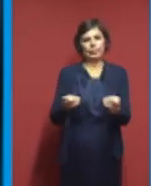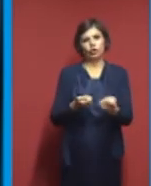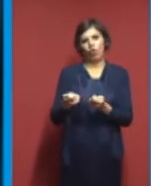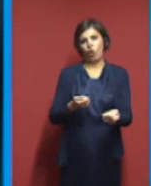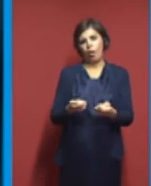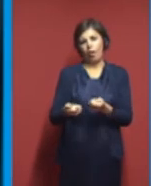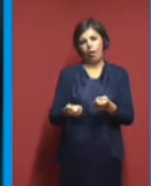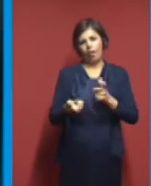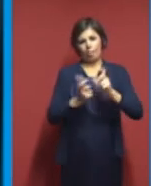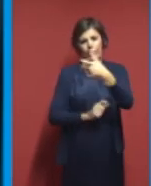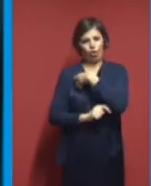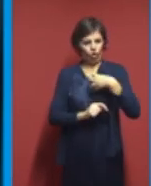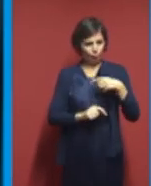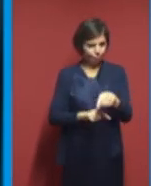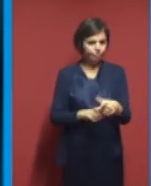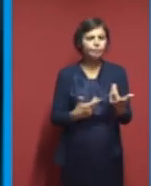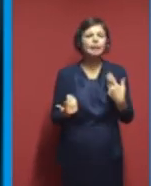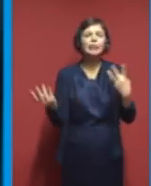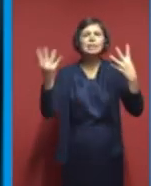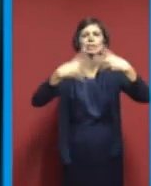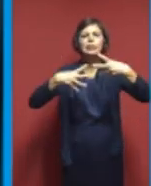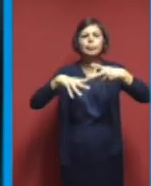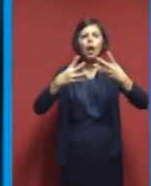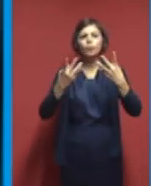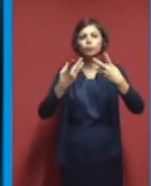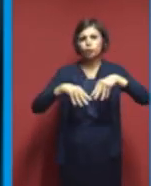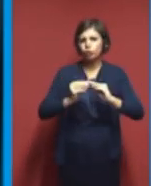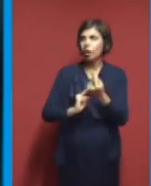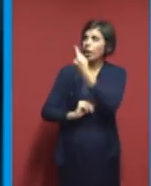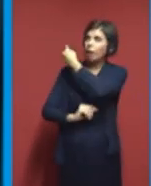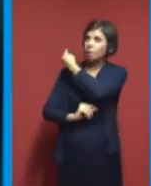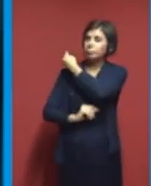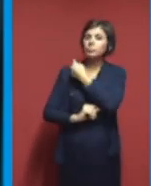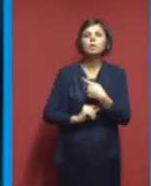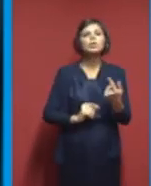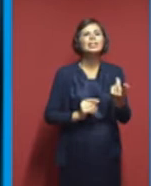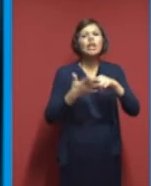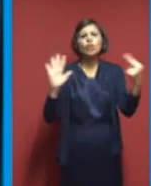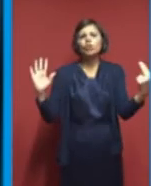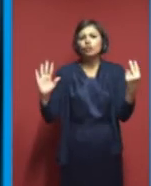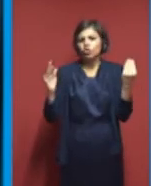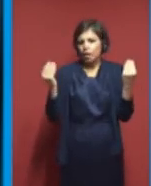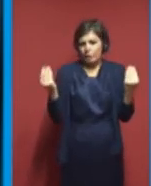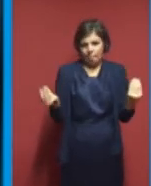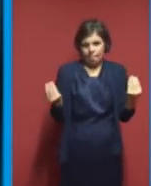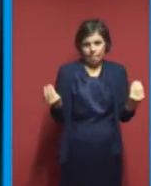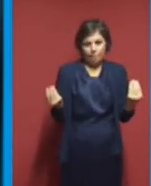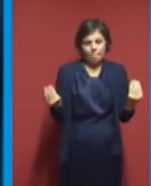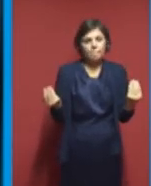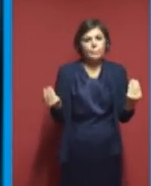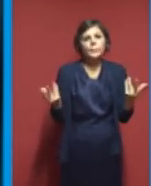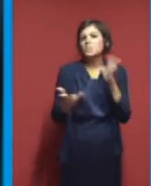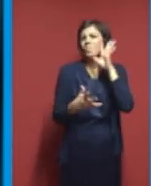practice. And just speaking of the cost of technology, when we make all of those little pieces of beating heart tissue, for